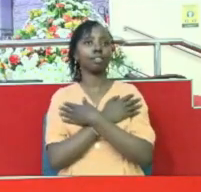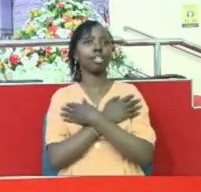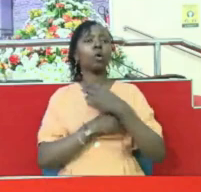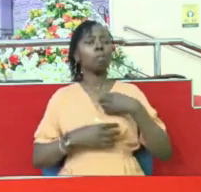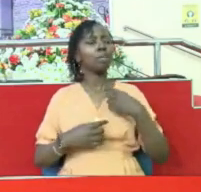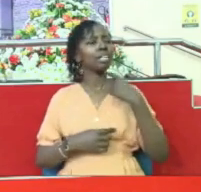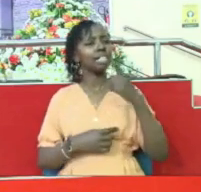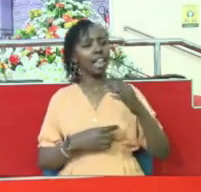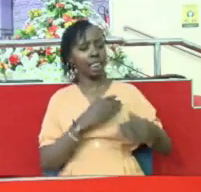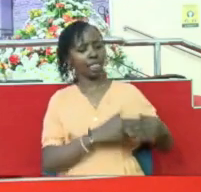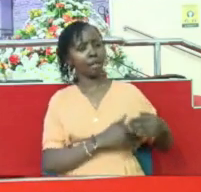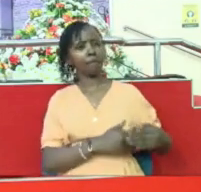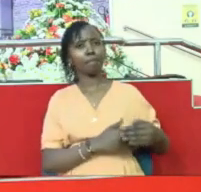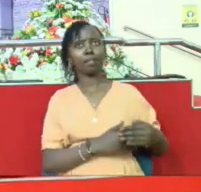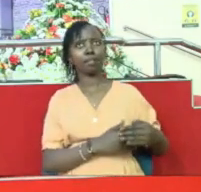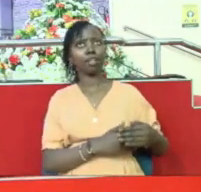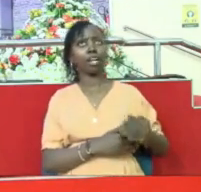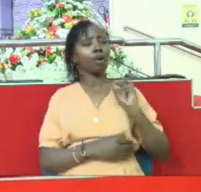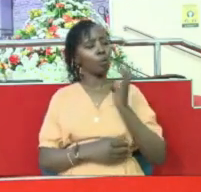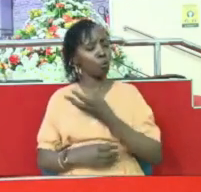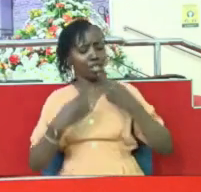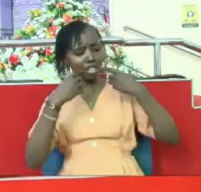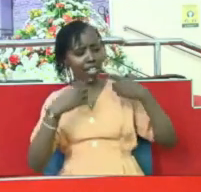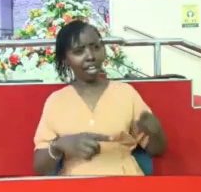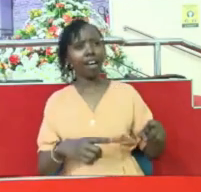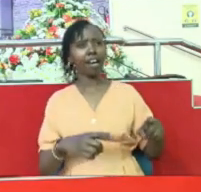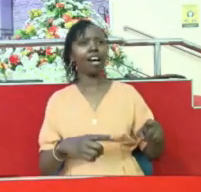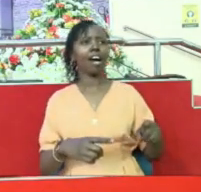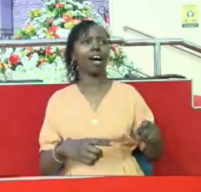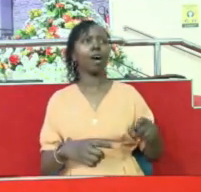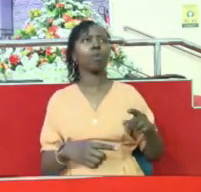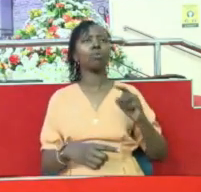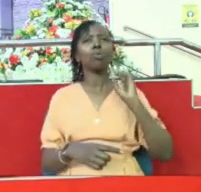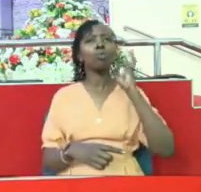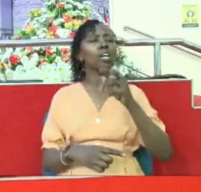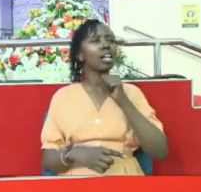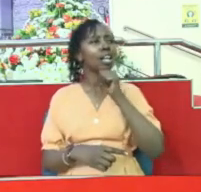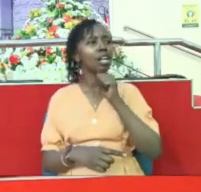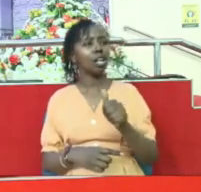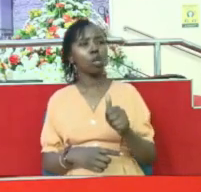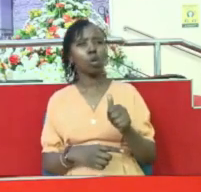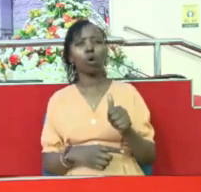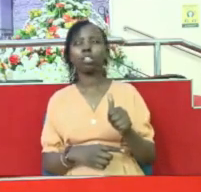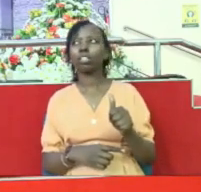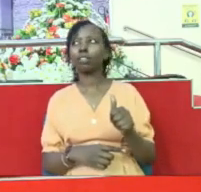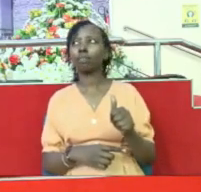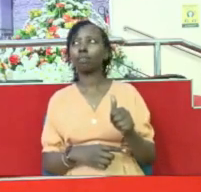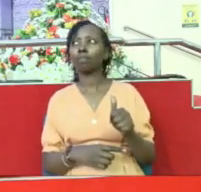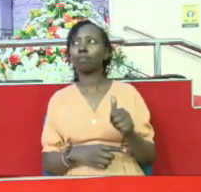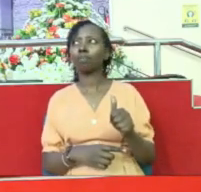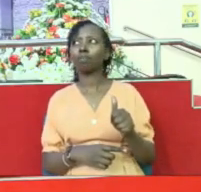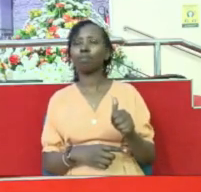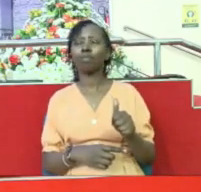said, tulikuwa tunatangaza, and we declared, na tukatangaza, we will not take off for granted